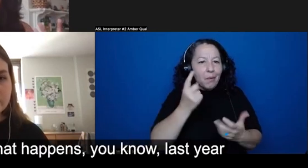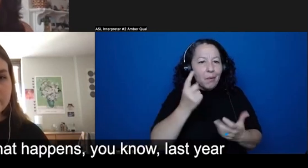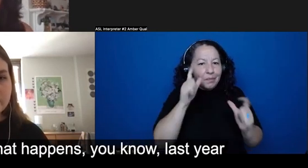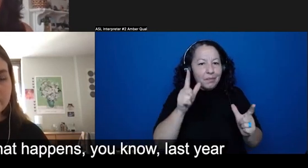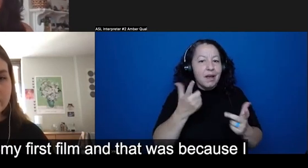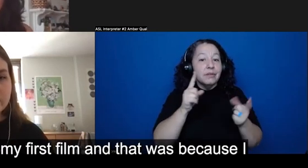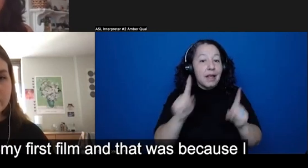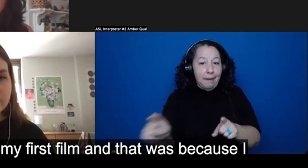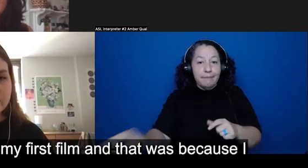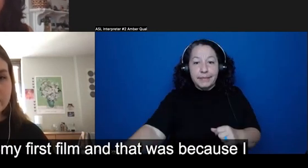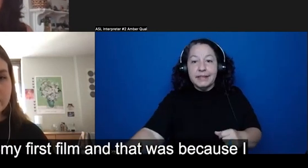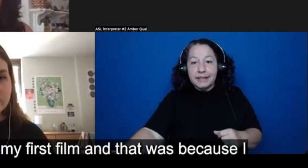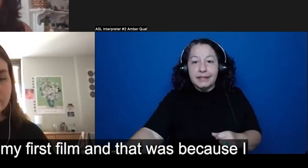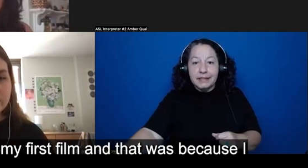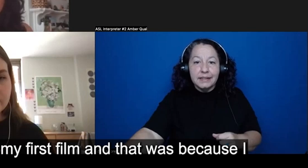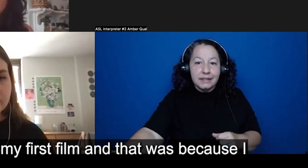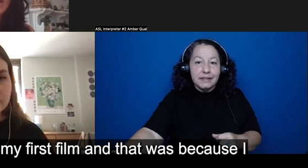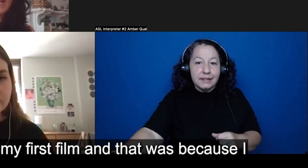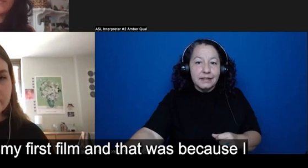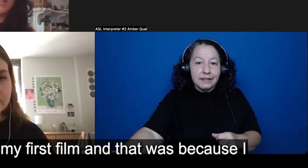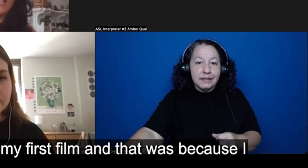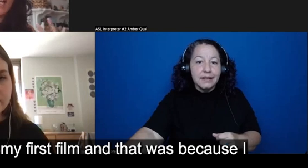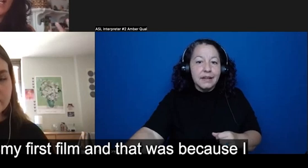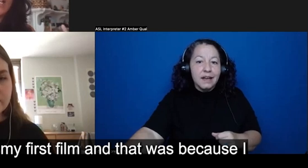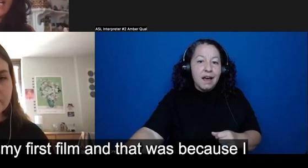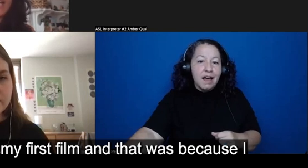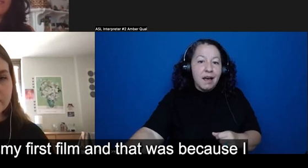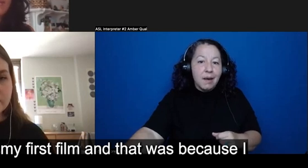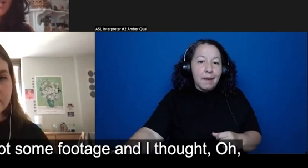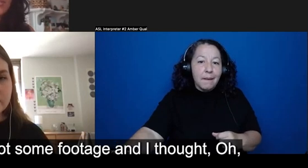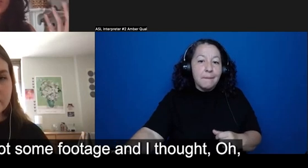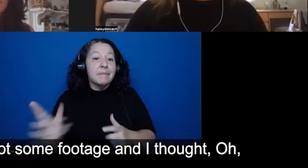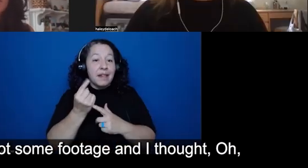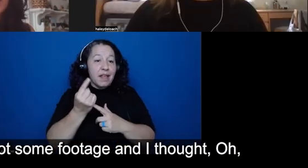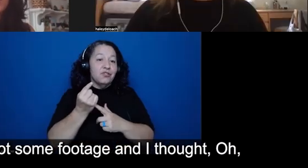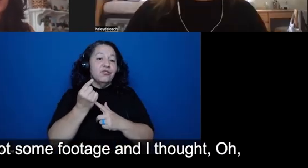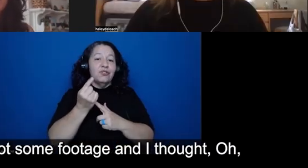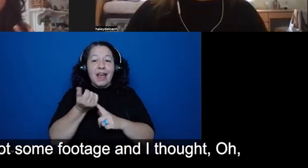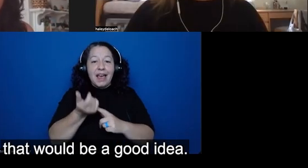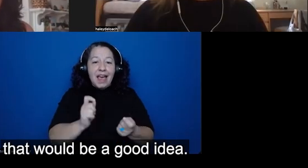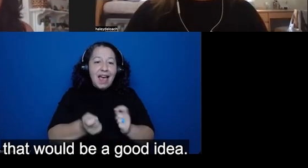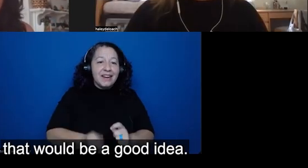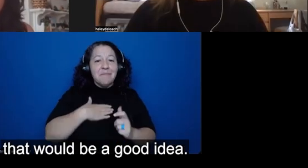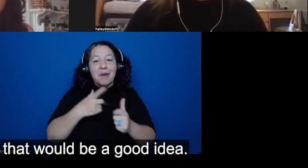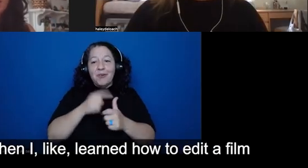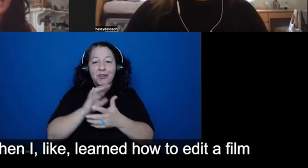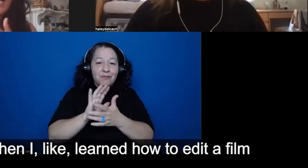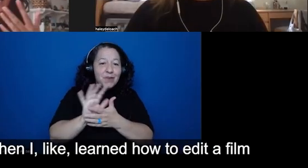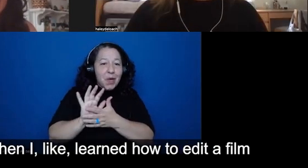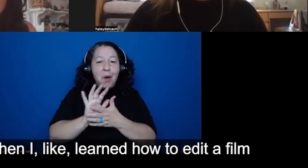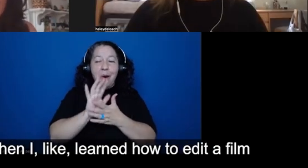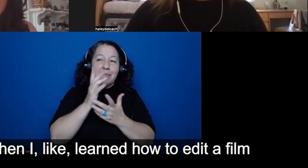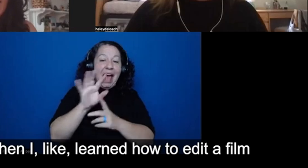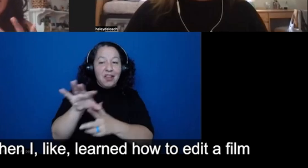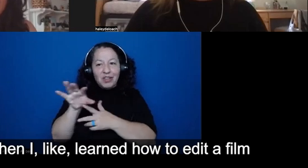happens. Last year I edited my first film, and that was because I had shot some footage and I thought, that would be a good idea. And so then